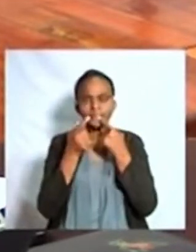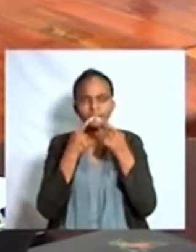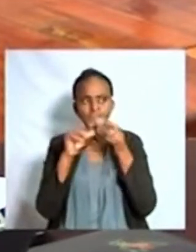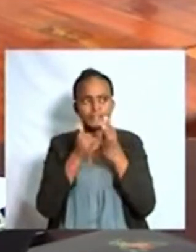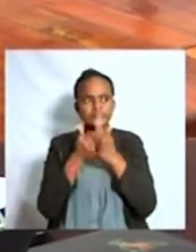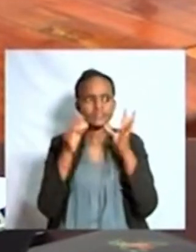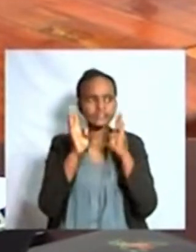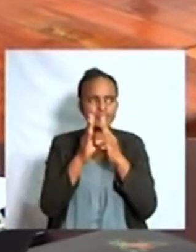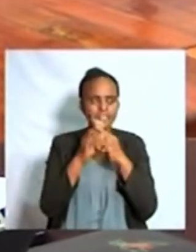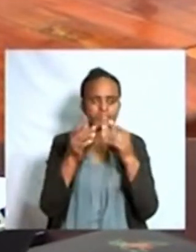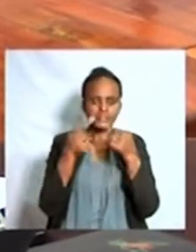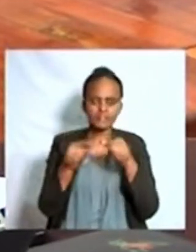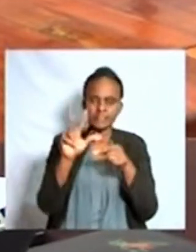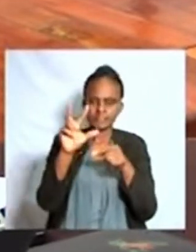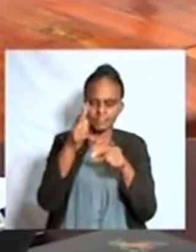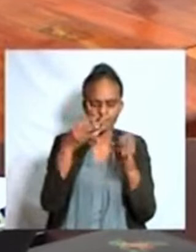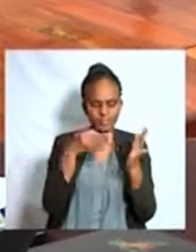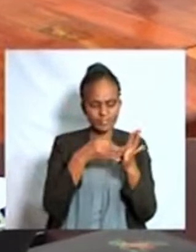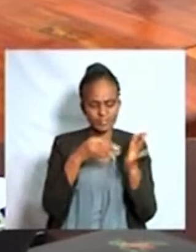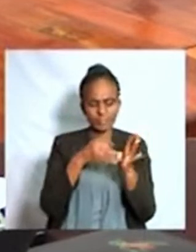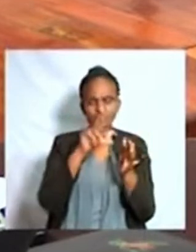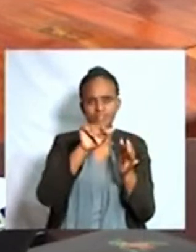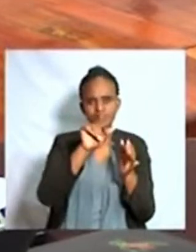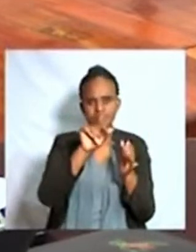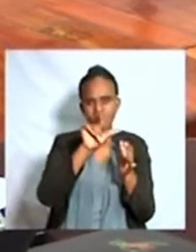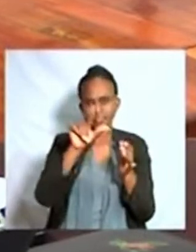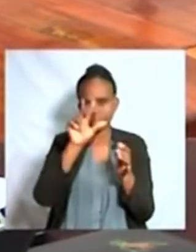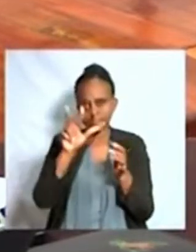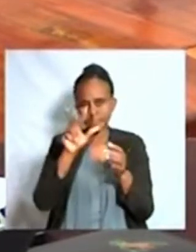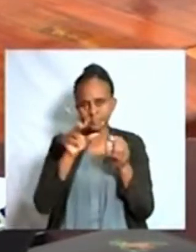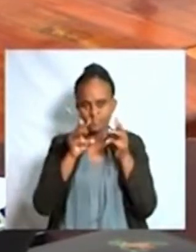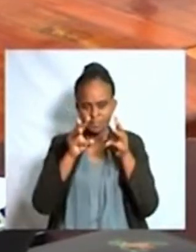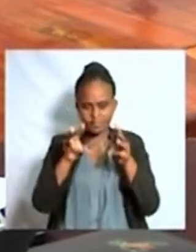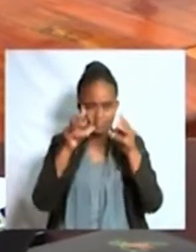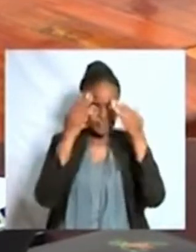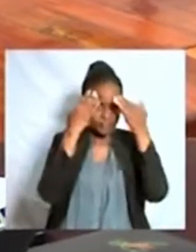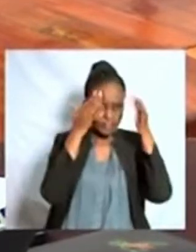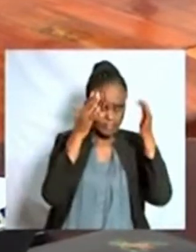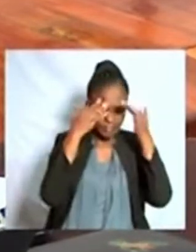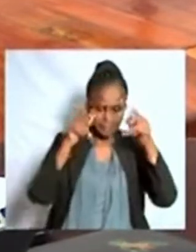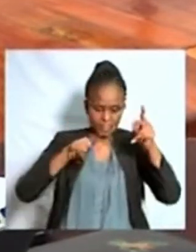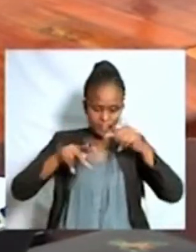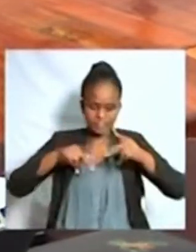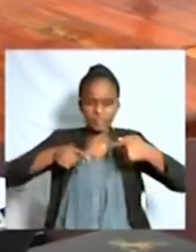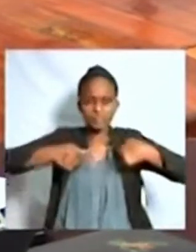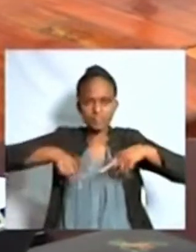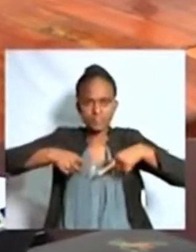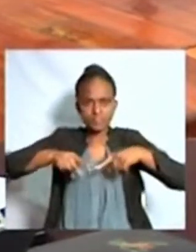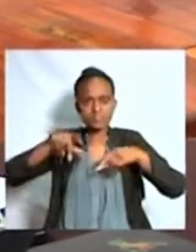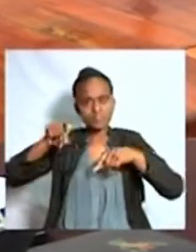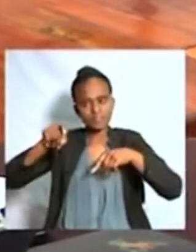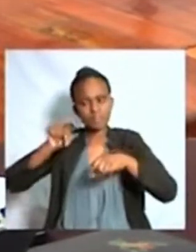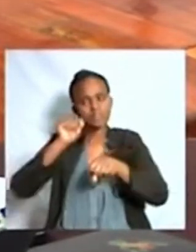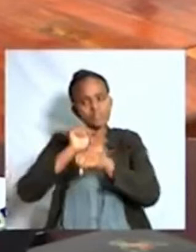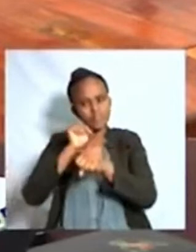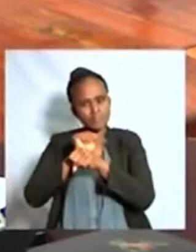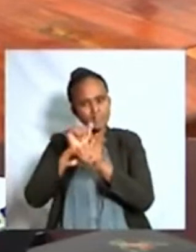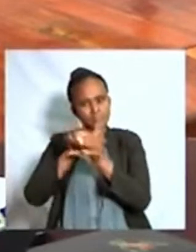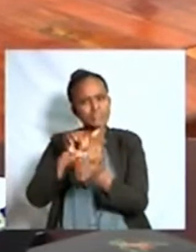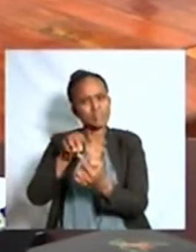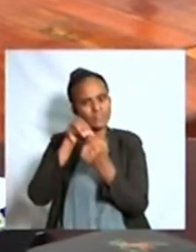meeting held on 3rd February 2023 in a bid to sensitize the locals on the need to operate from designated trading